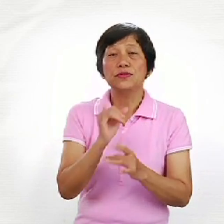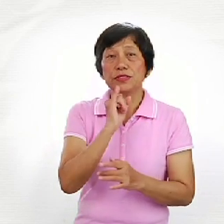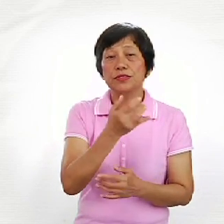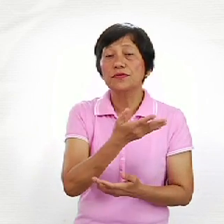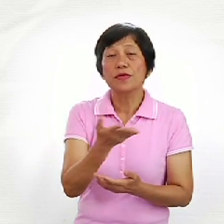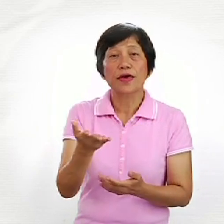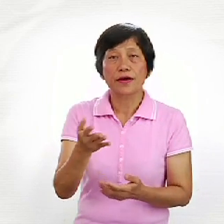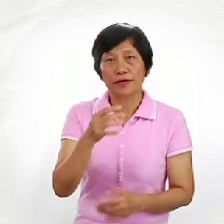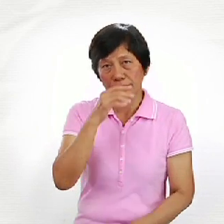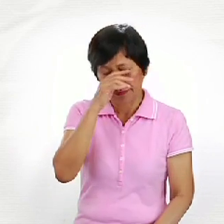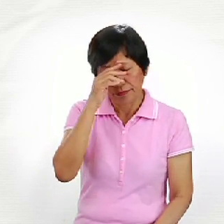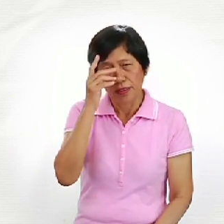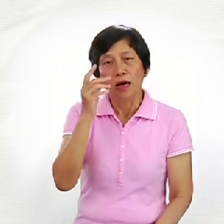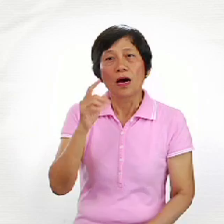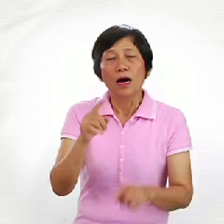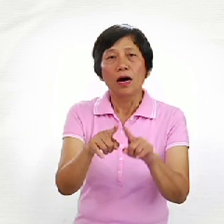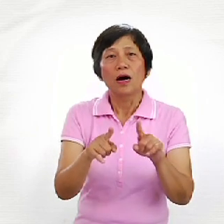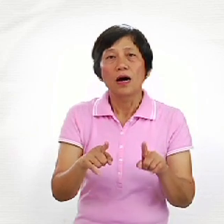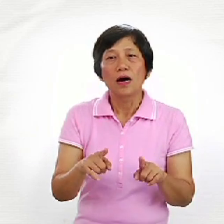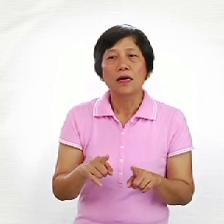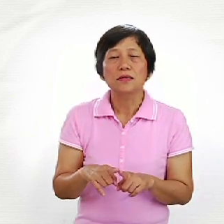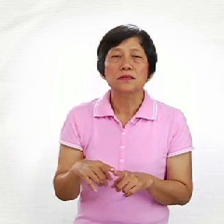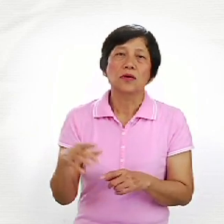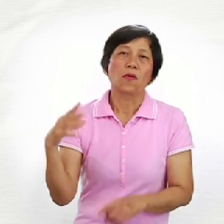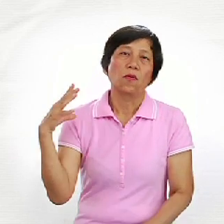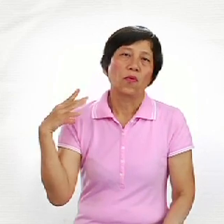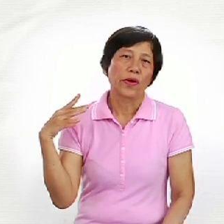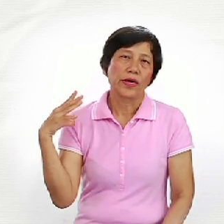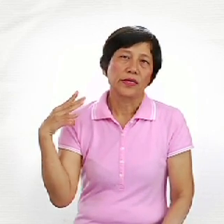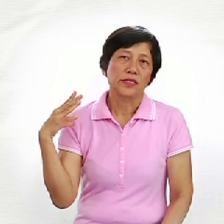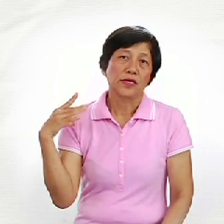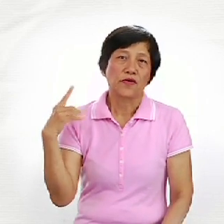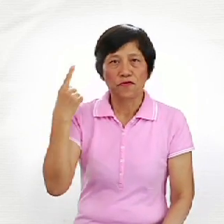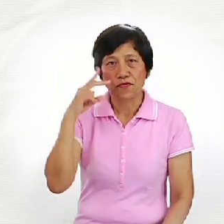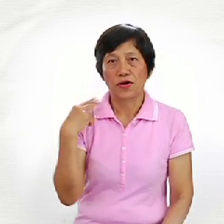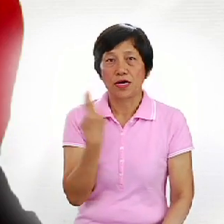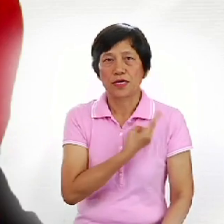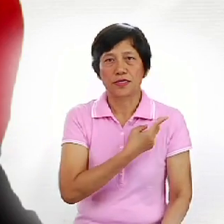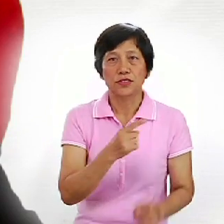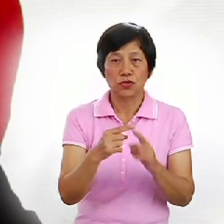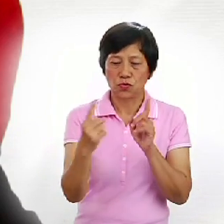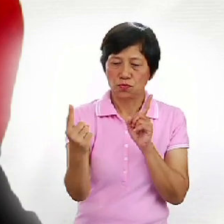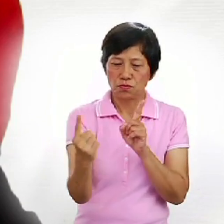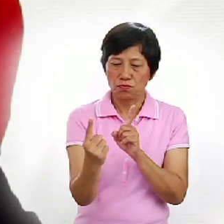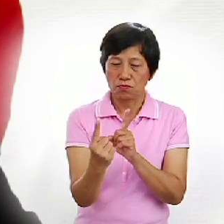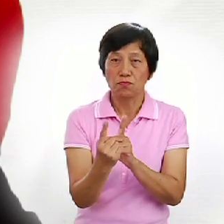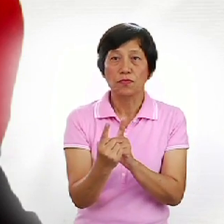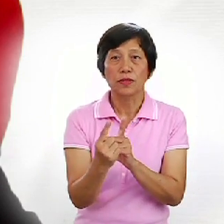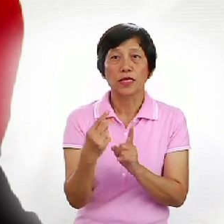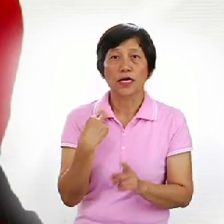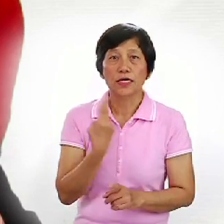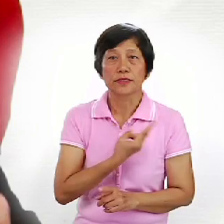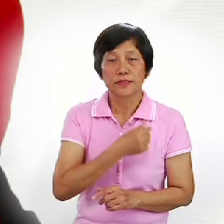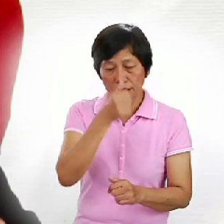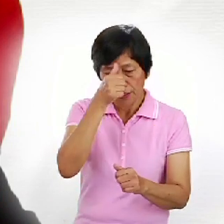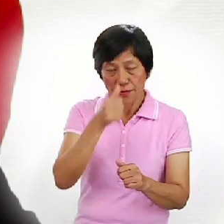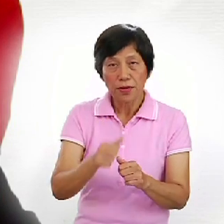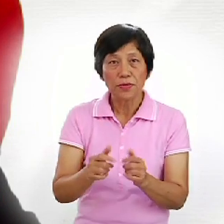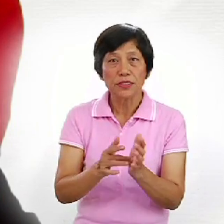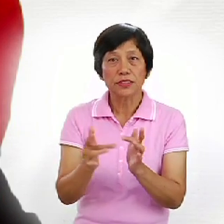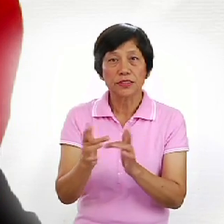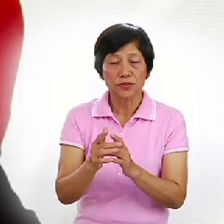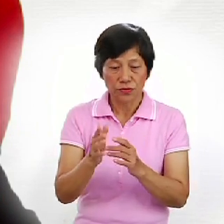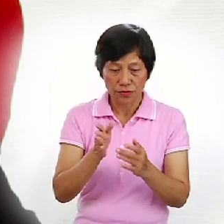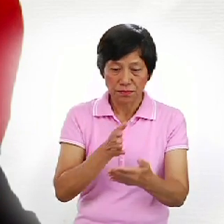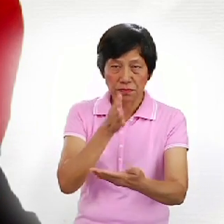there as though waiting for us to encounter us. Remember, Jesus got to the